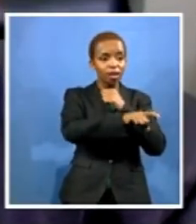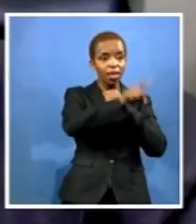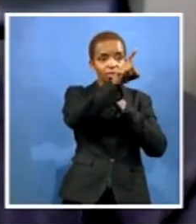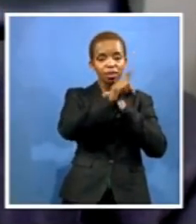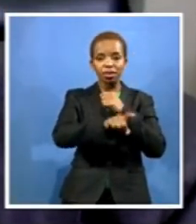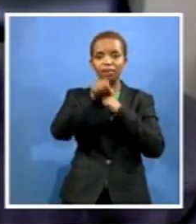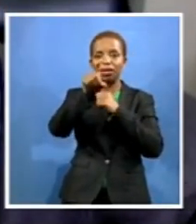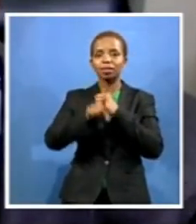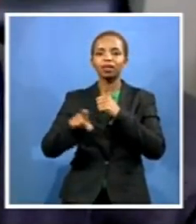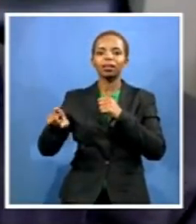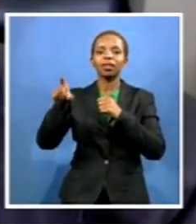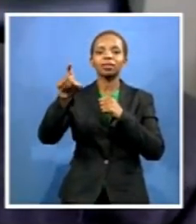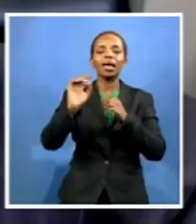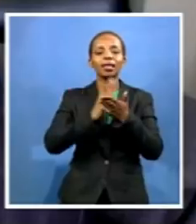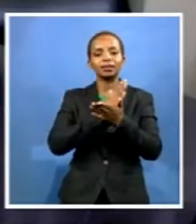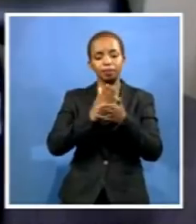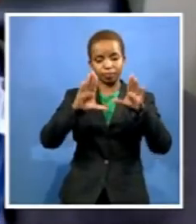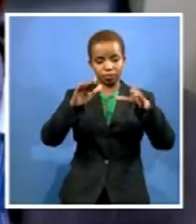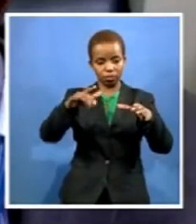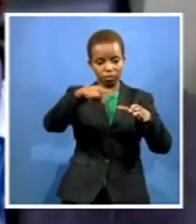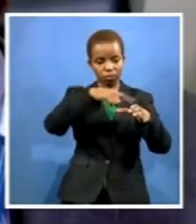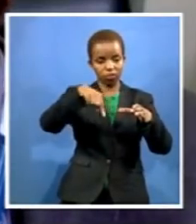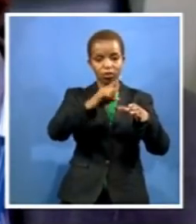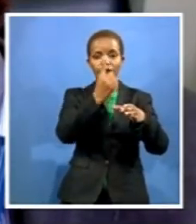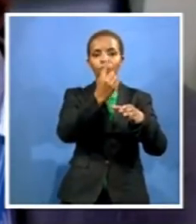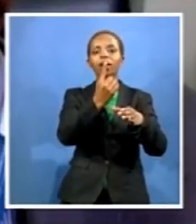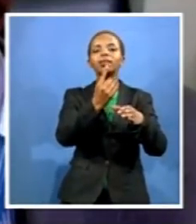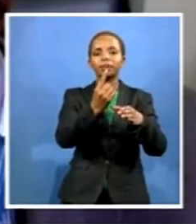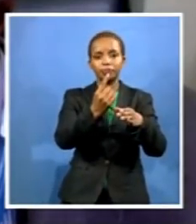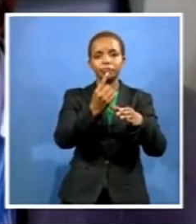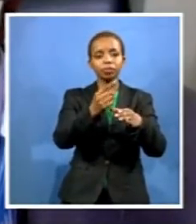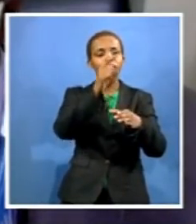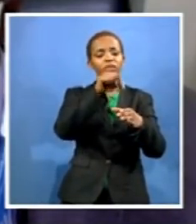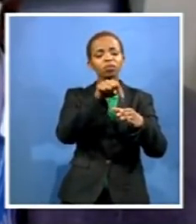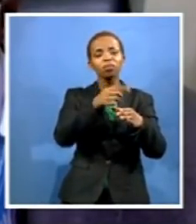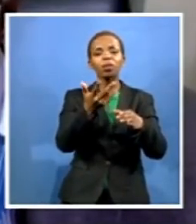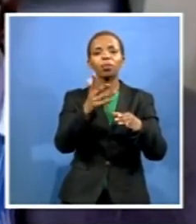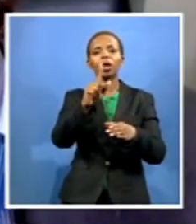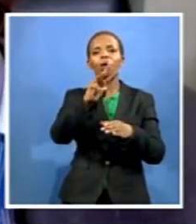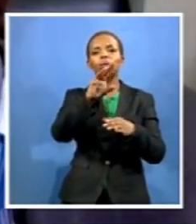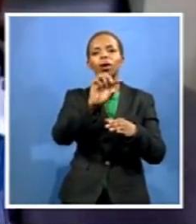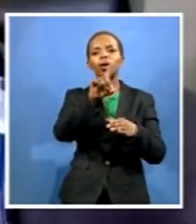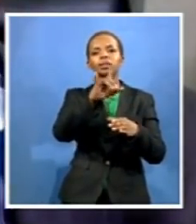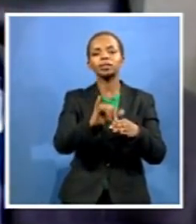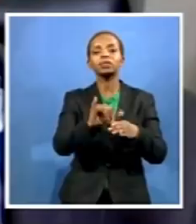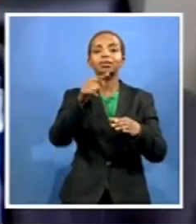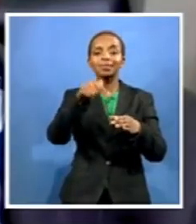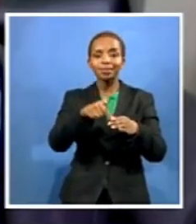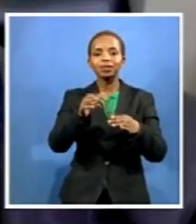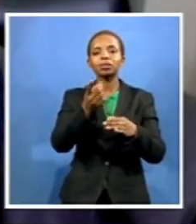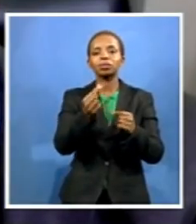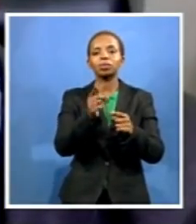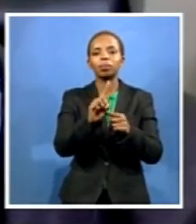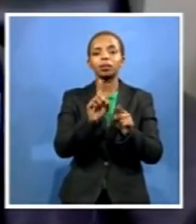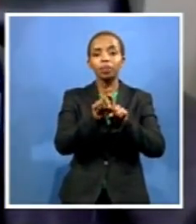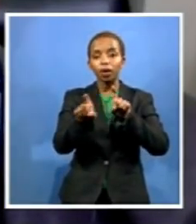it's obvious that it's their contacts with Kumasi and Accra especially, which is contributing to those numbers. Because at the beginning,